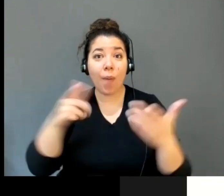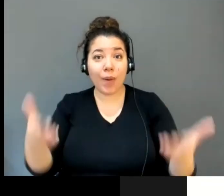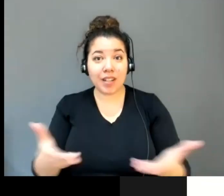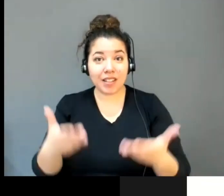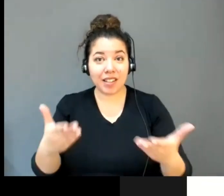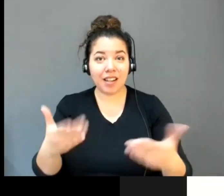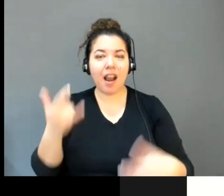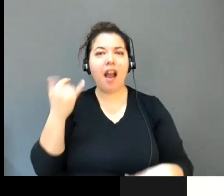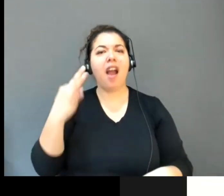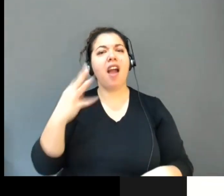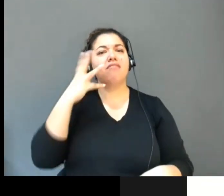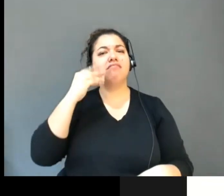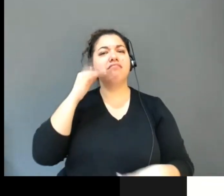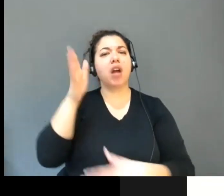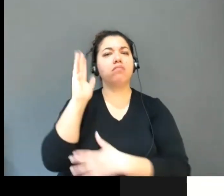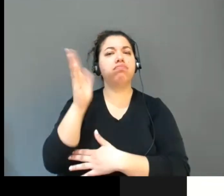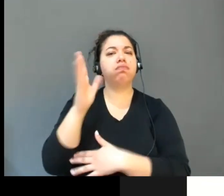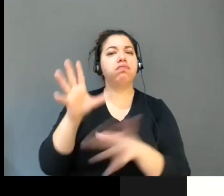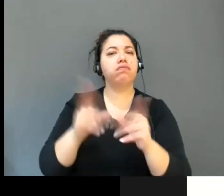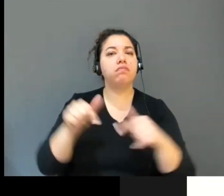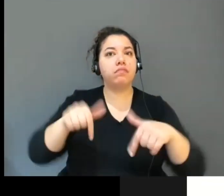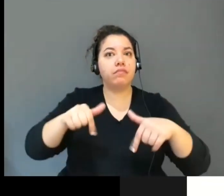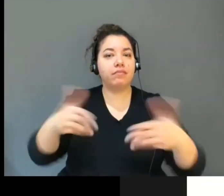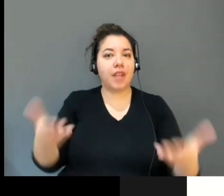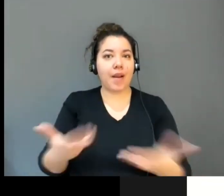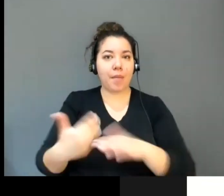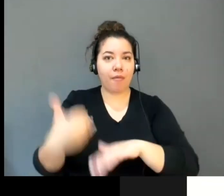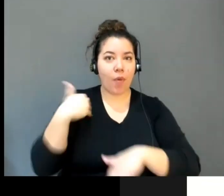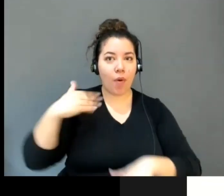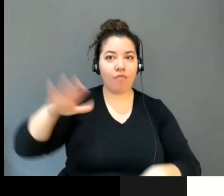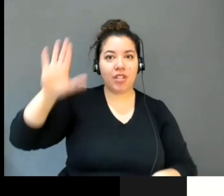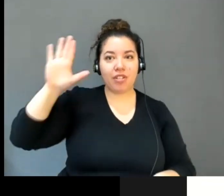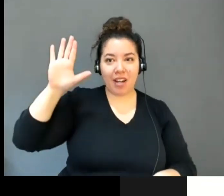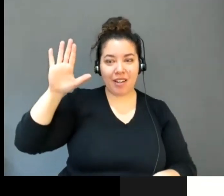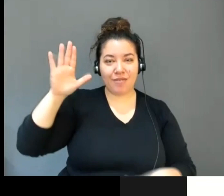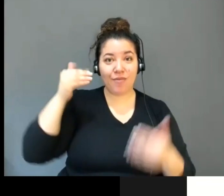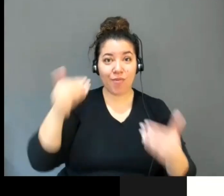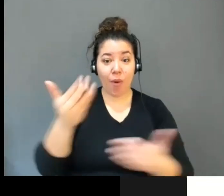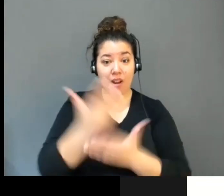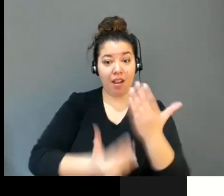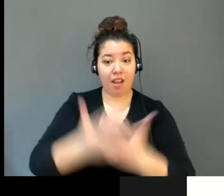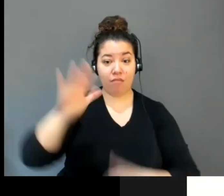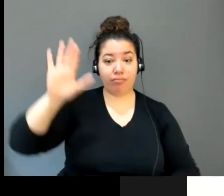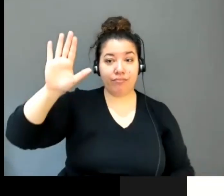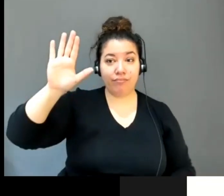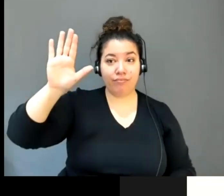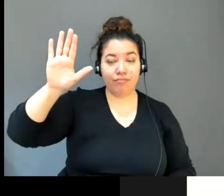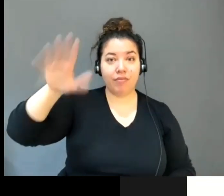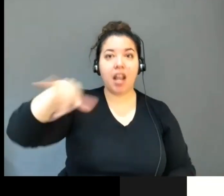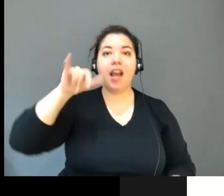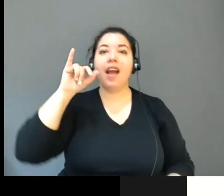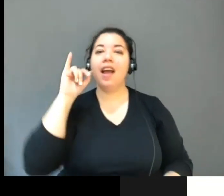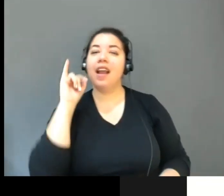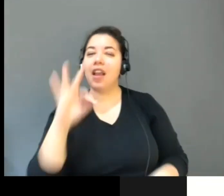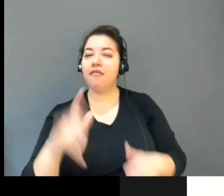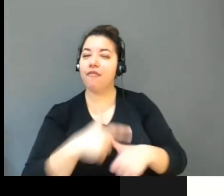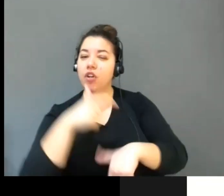been to one of our webinars before. Raise your hand in Zoom. Click that button. And raise your hand if this is your first time